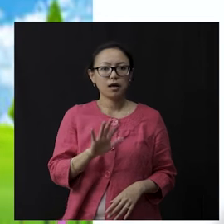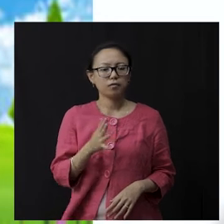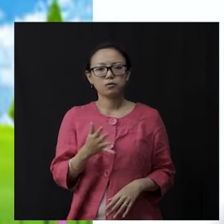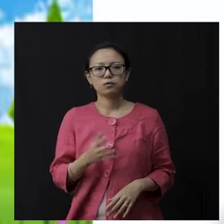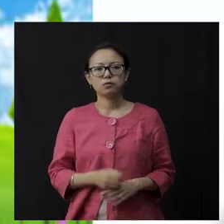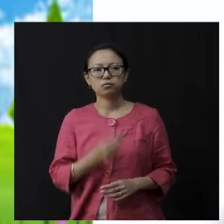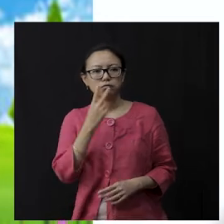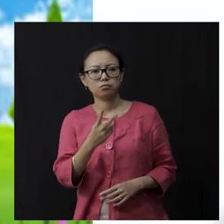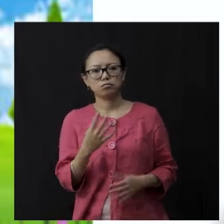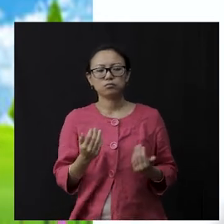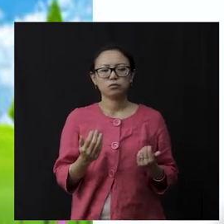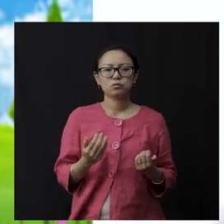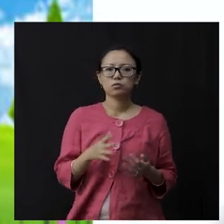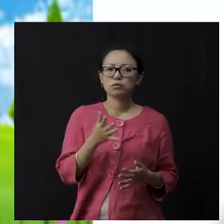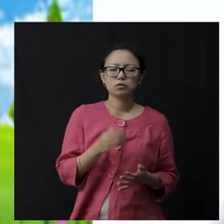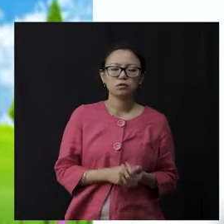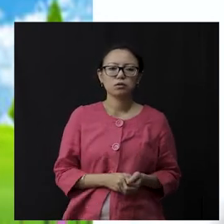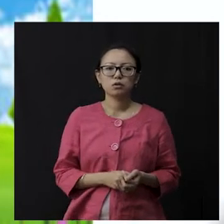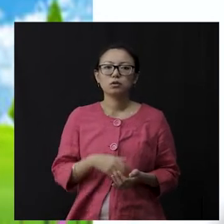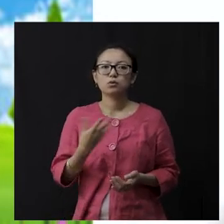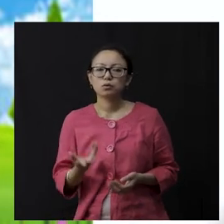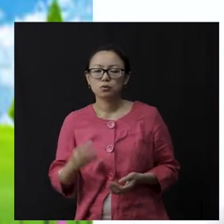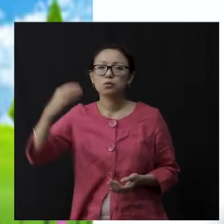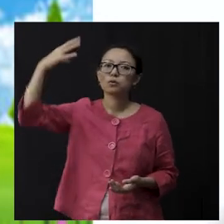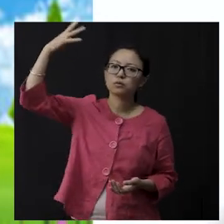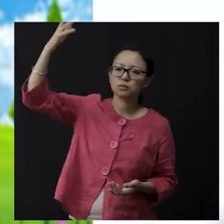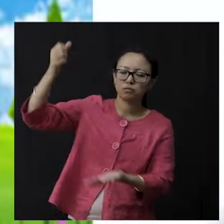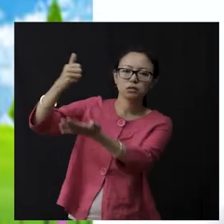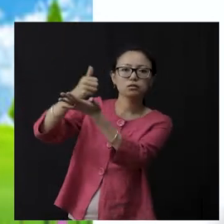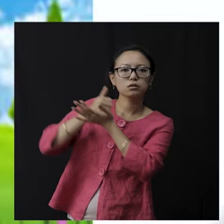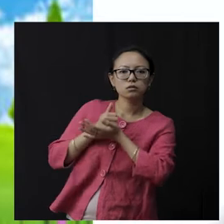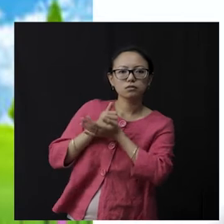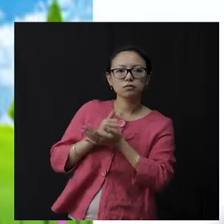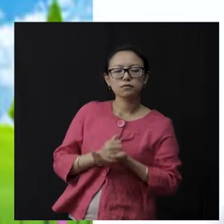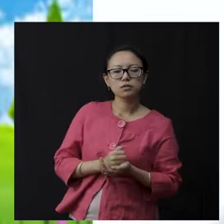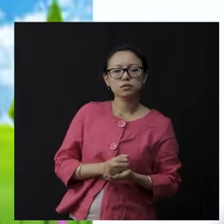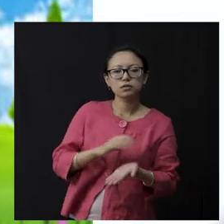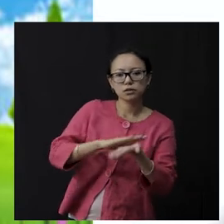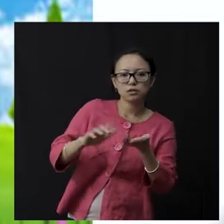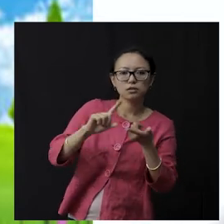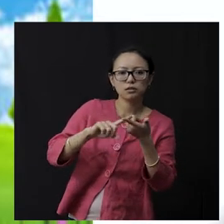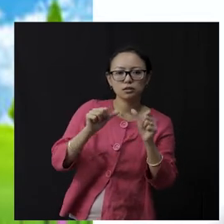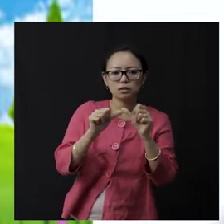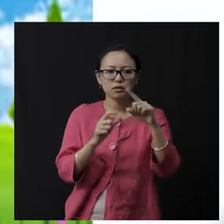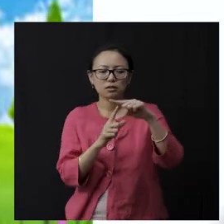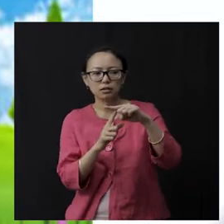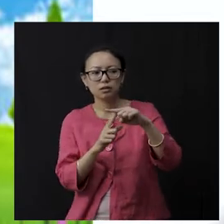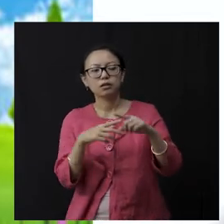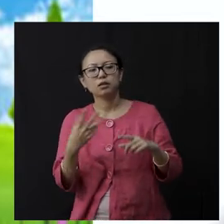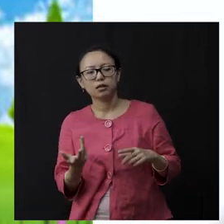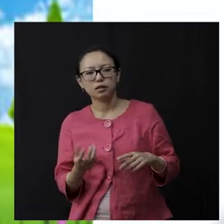the sun gives us heat. That means the warmth. Okay? The sun gives us